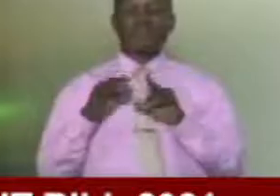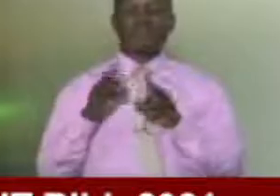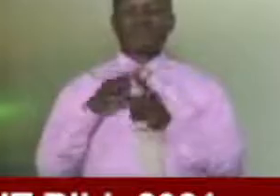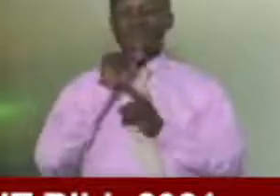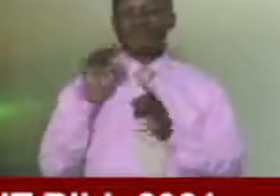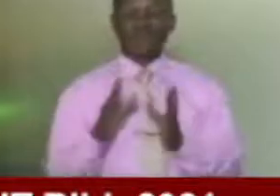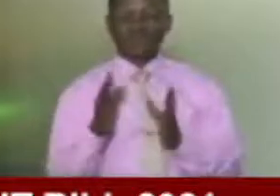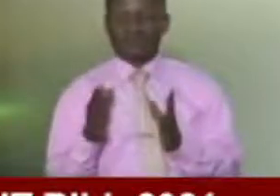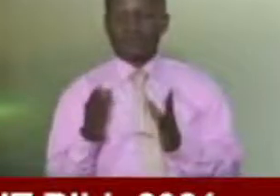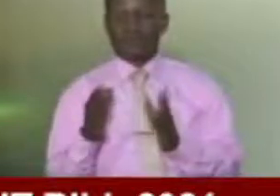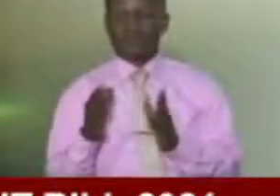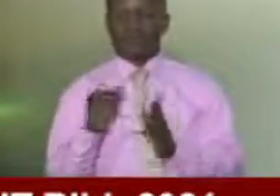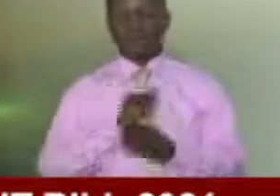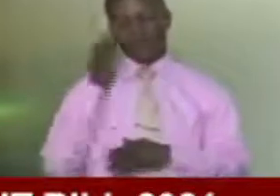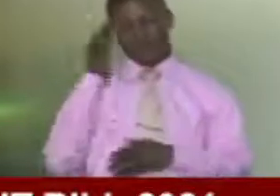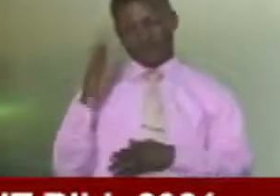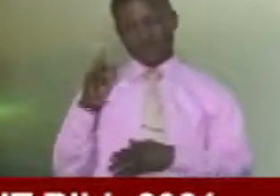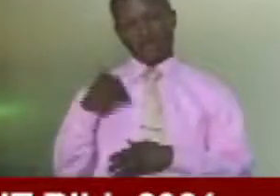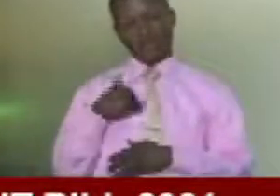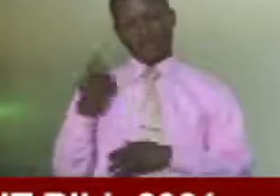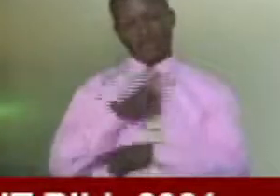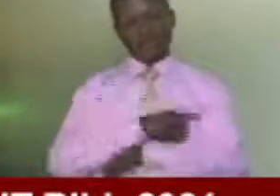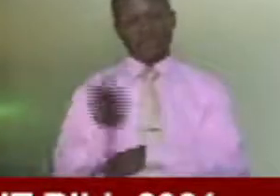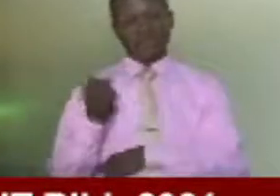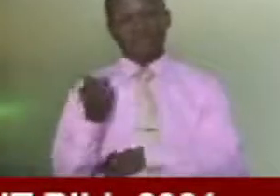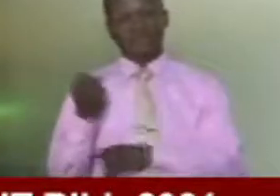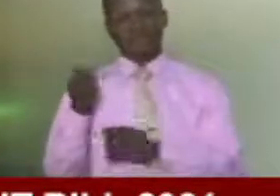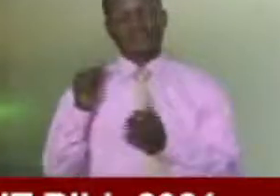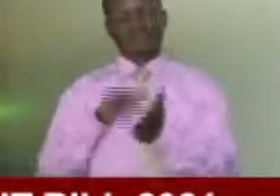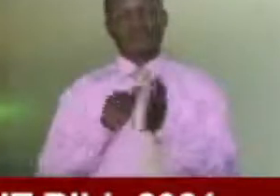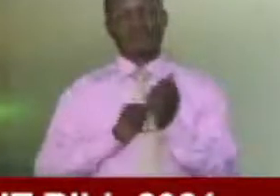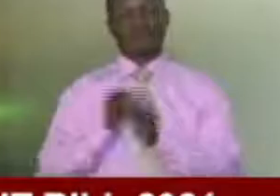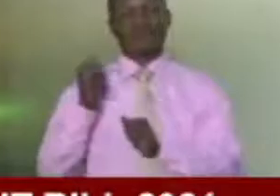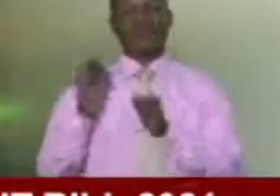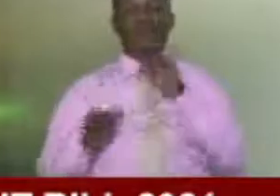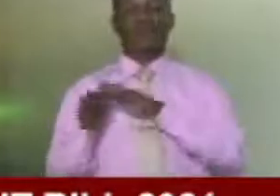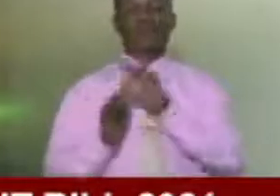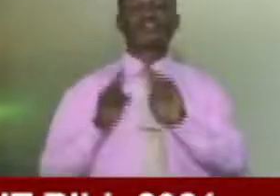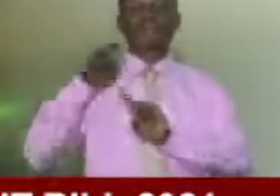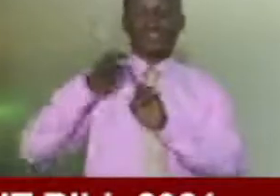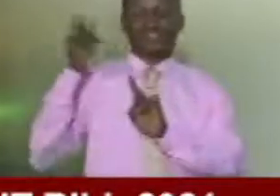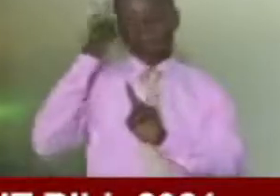here. I didn't even know there was a bill passed until the governors called and said that we were going to